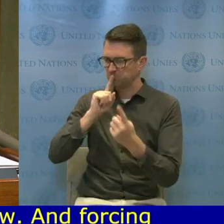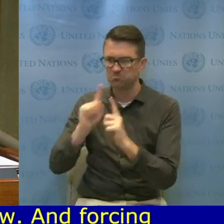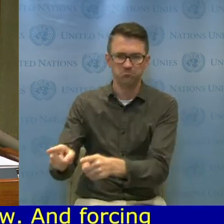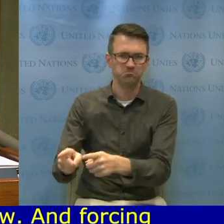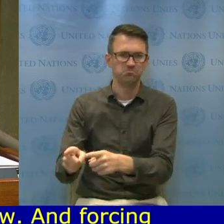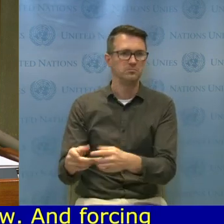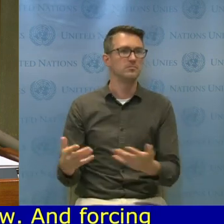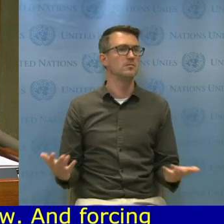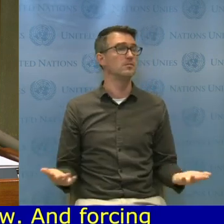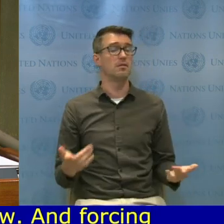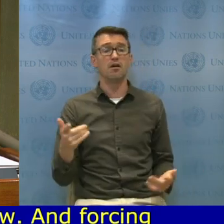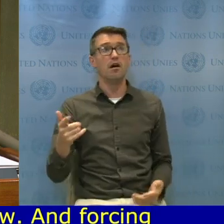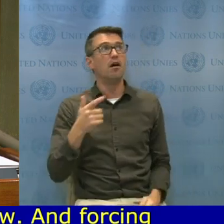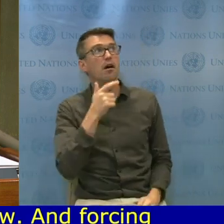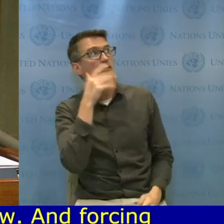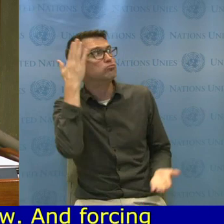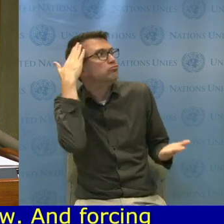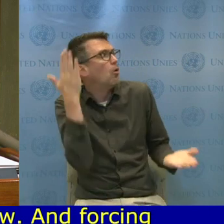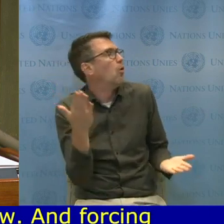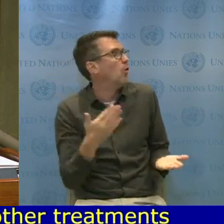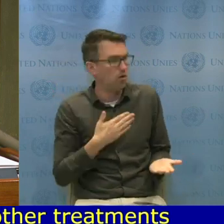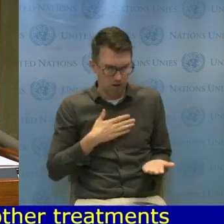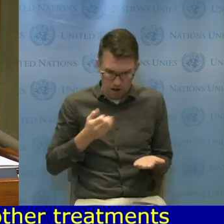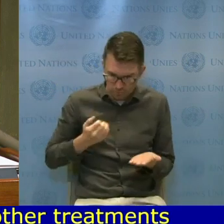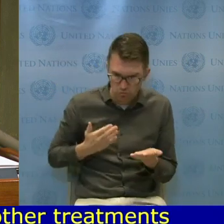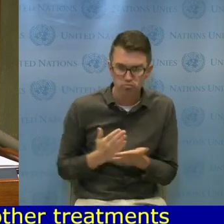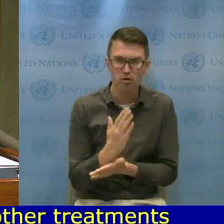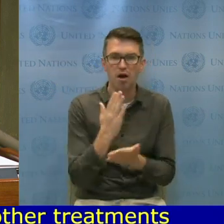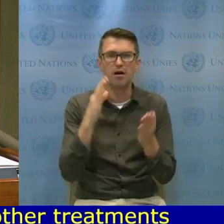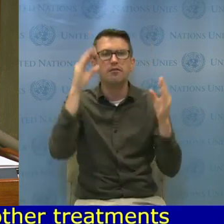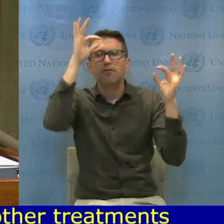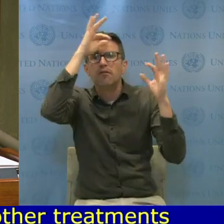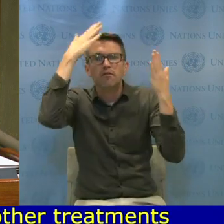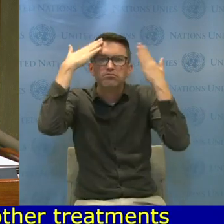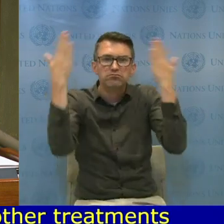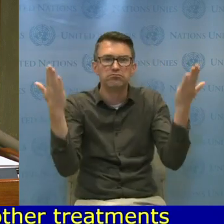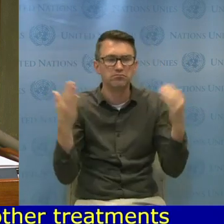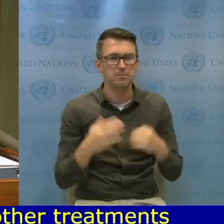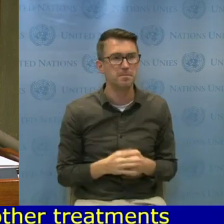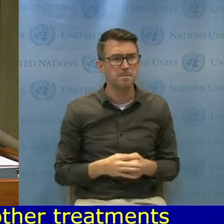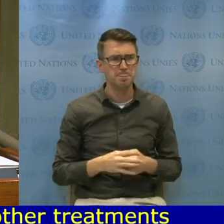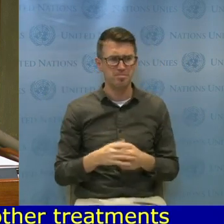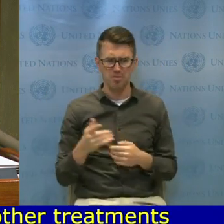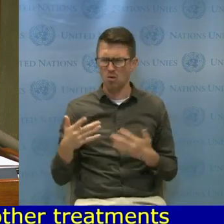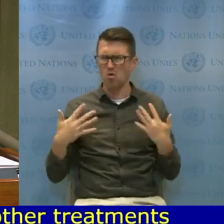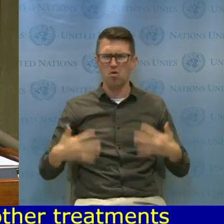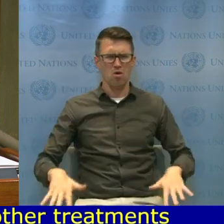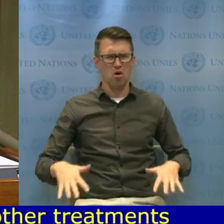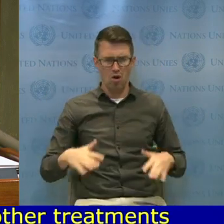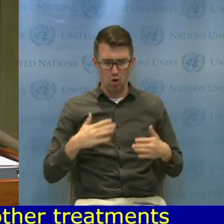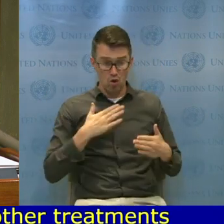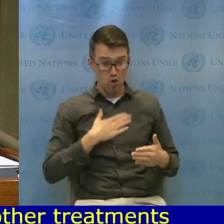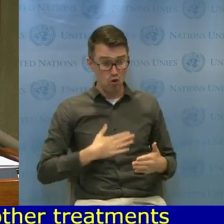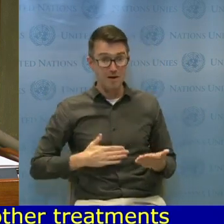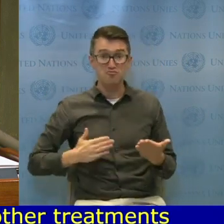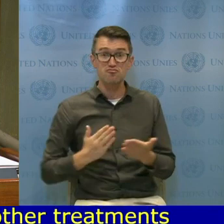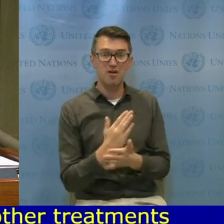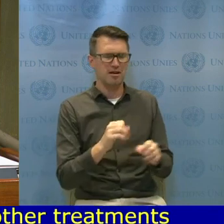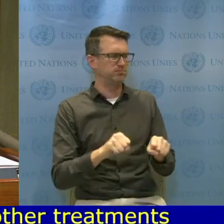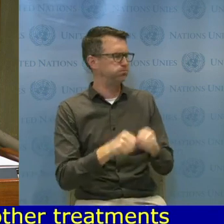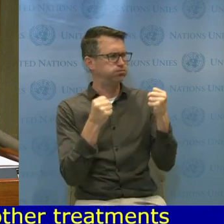human rights. We need to uphold zero coercion policy and ban all forms of involuntary